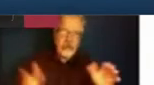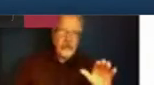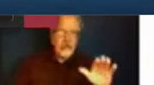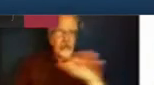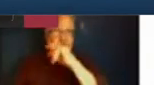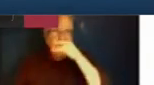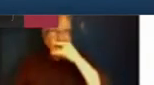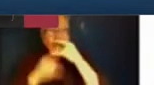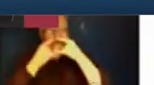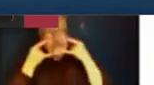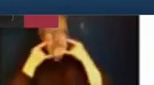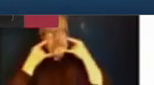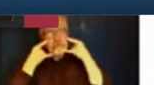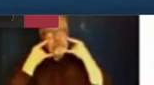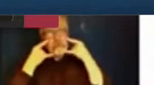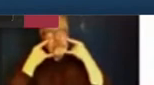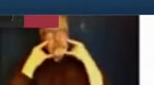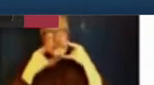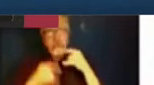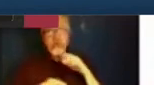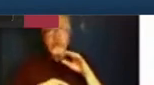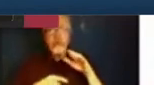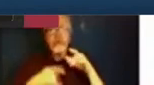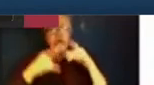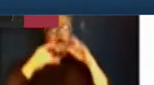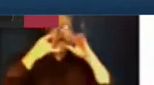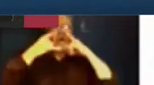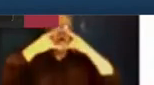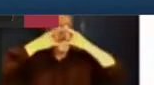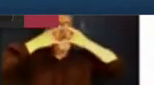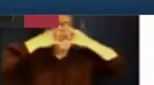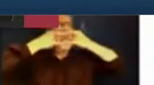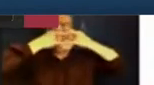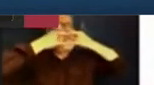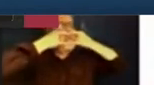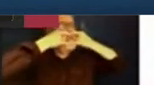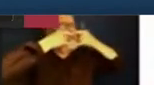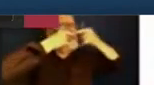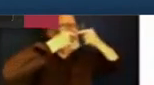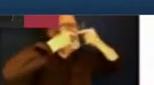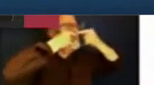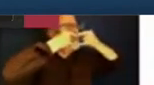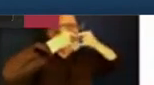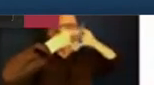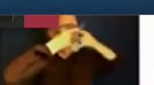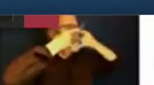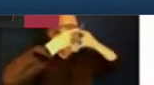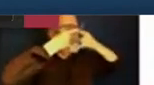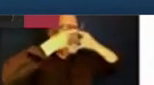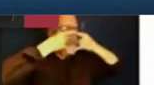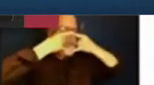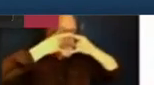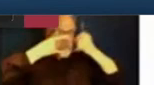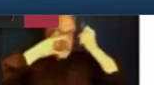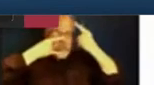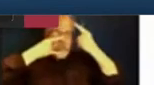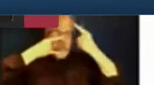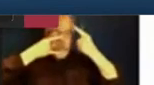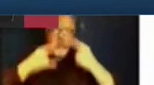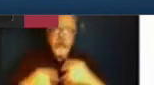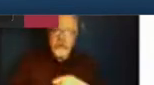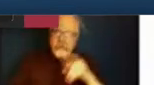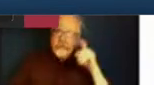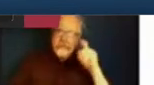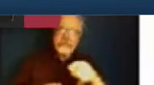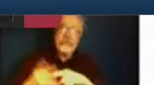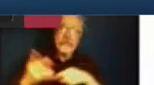and nose fully covered. And that's in school and any sort of public environment. And a really important